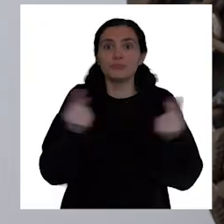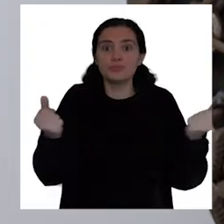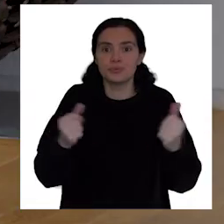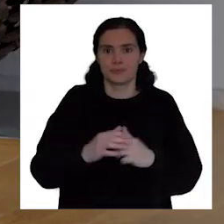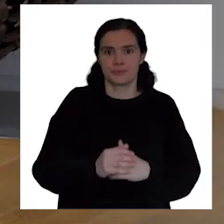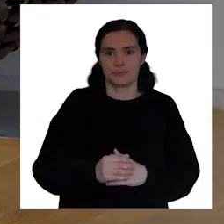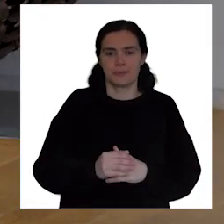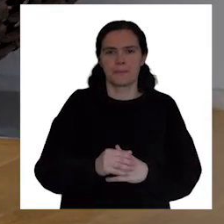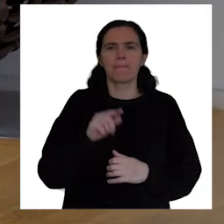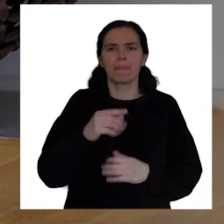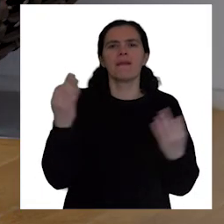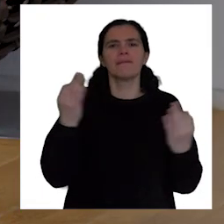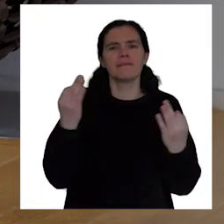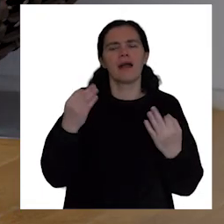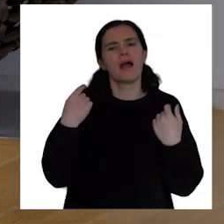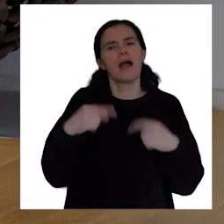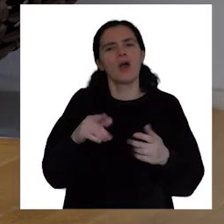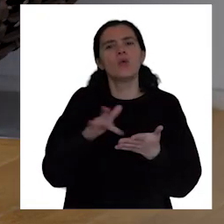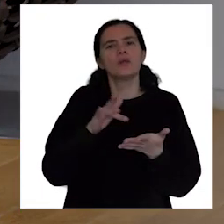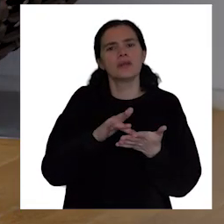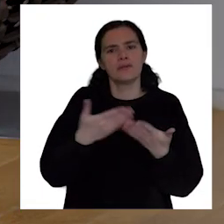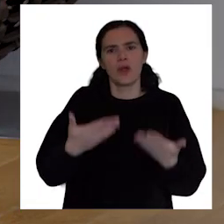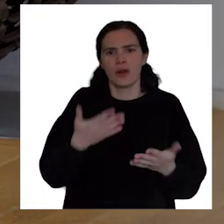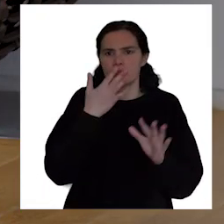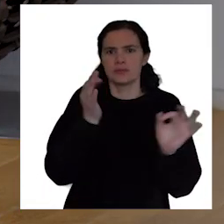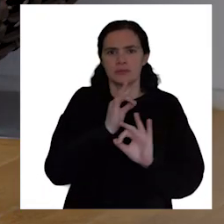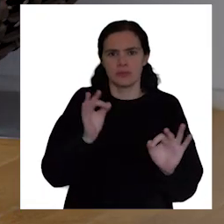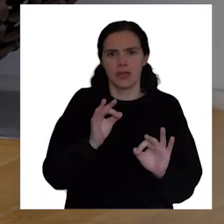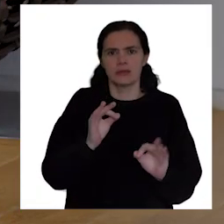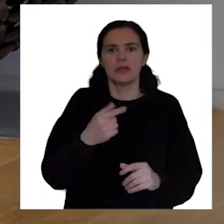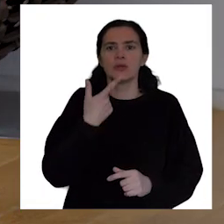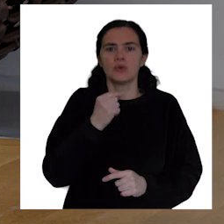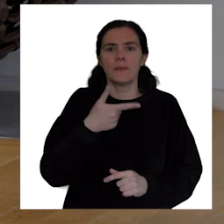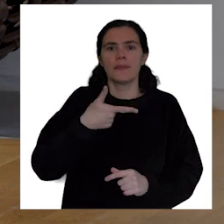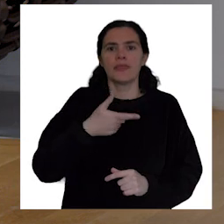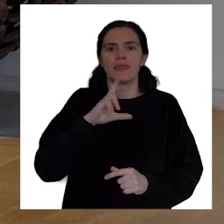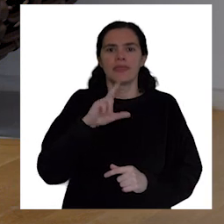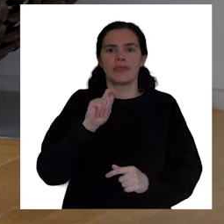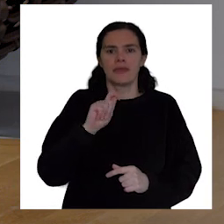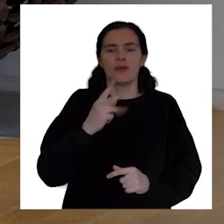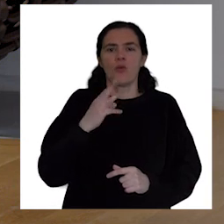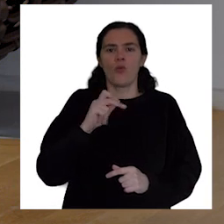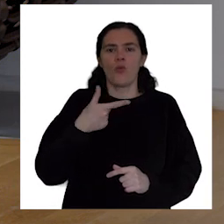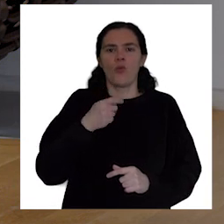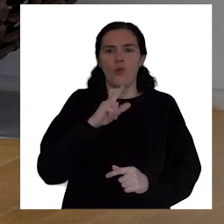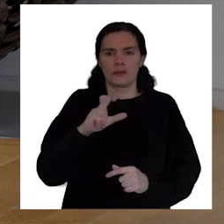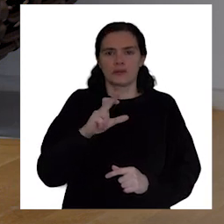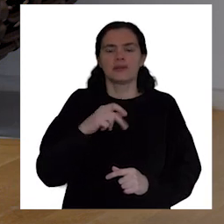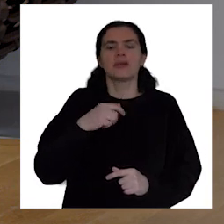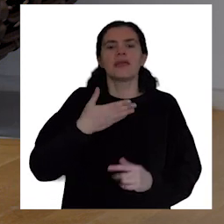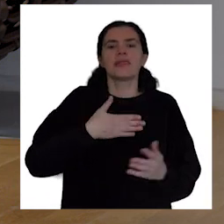disappears. Actually, there is a fantastic book right now called The Water